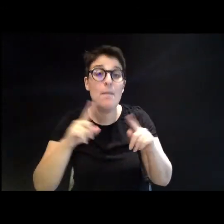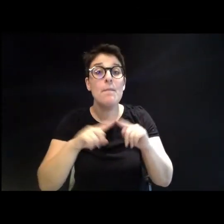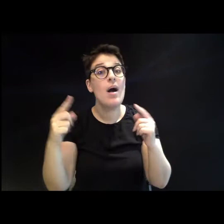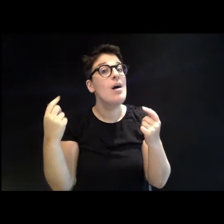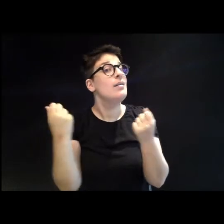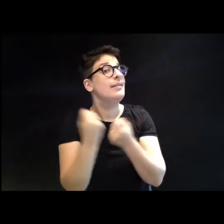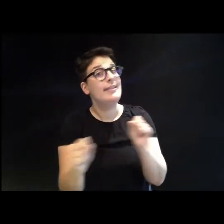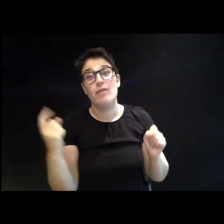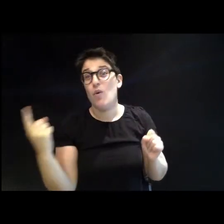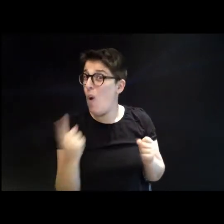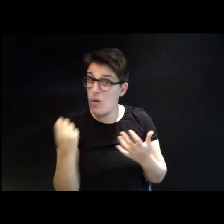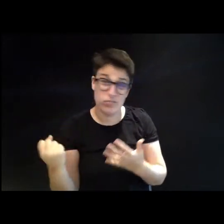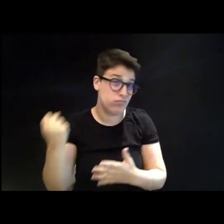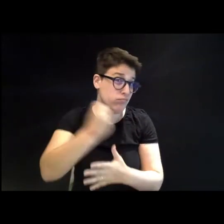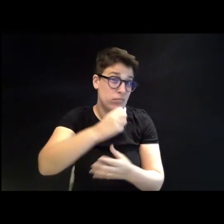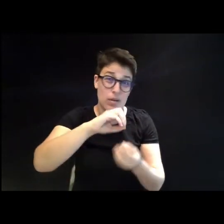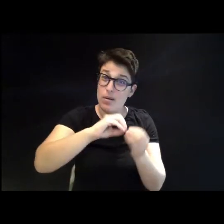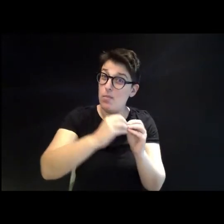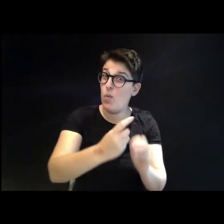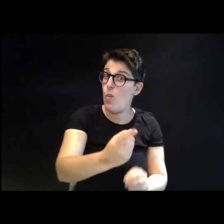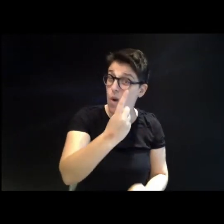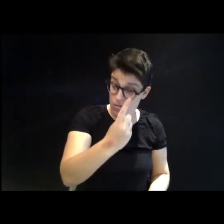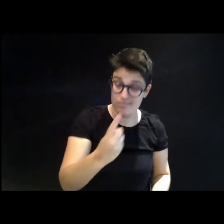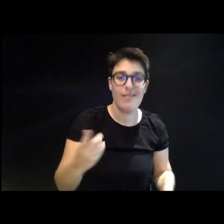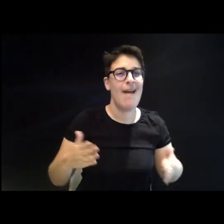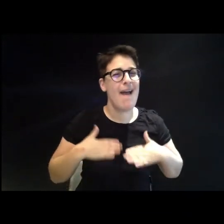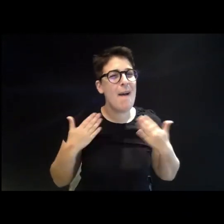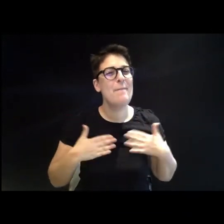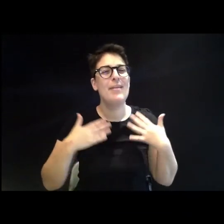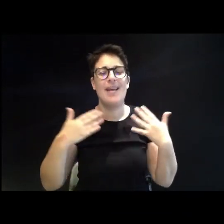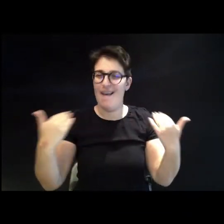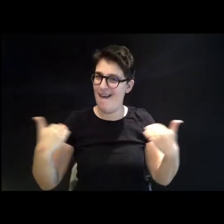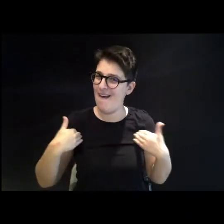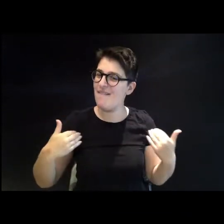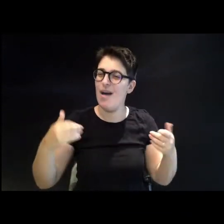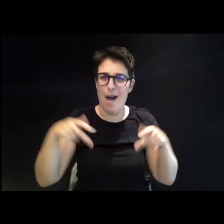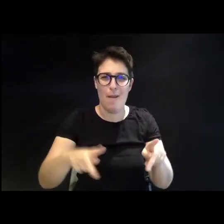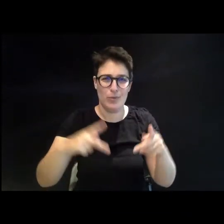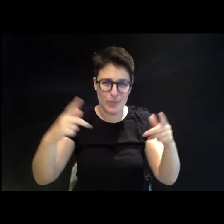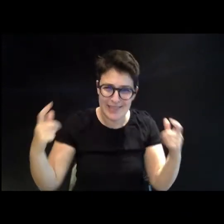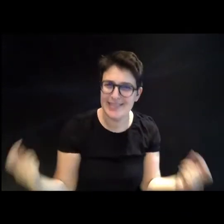#1 concern. We're glad to have this opportunity to celebrate this milestone with you.